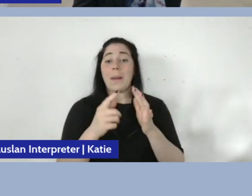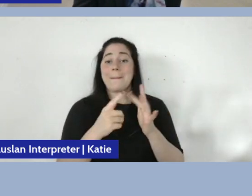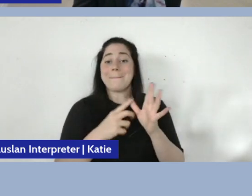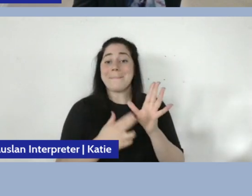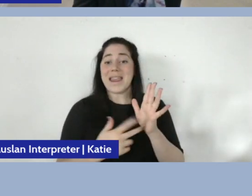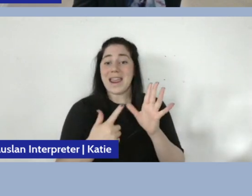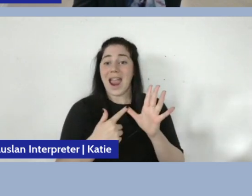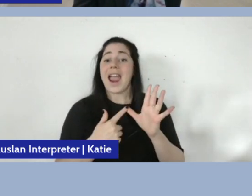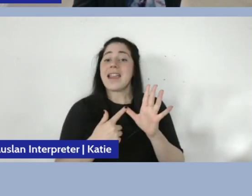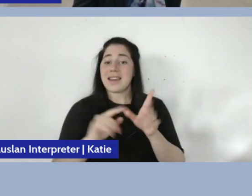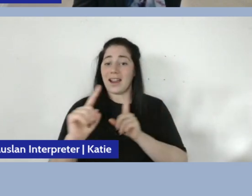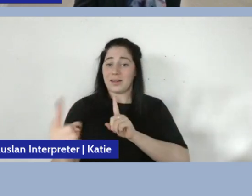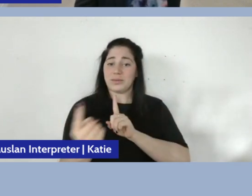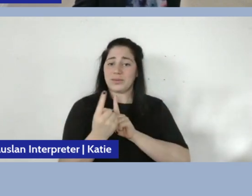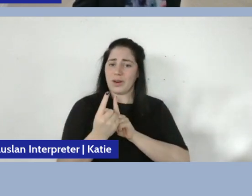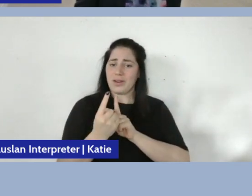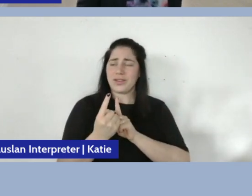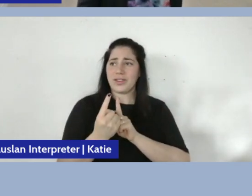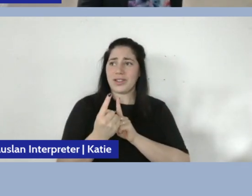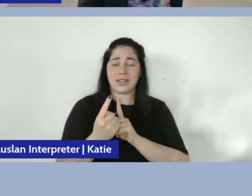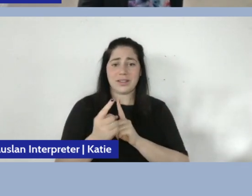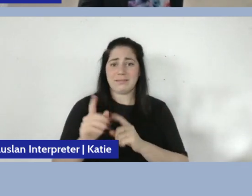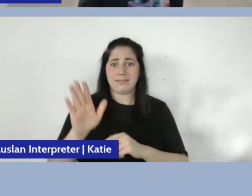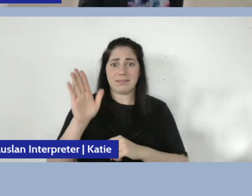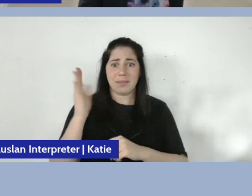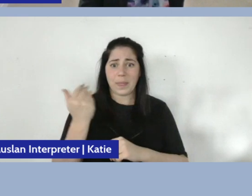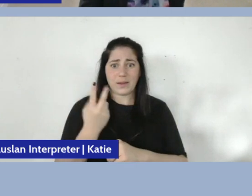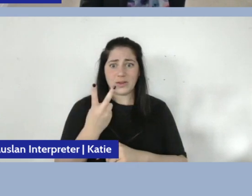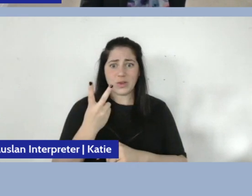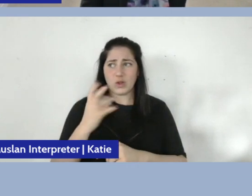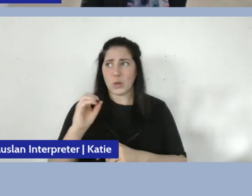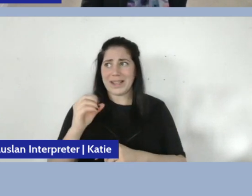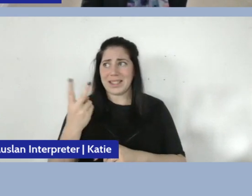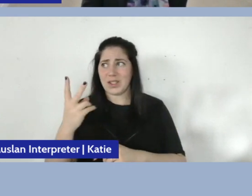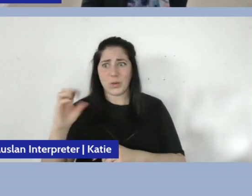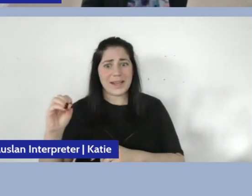think, 2021, if not even in 2020,